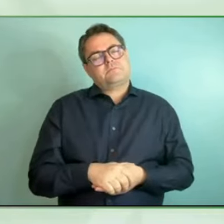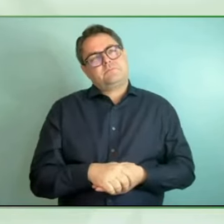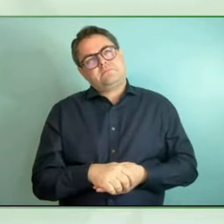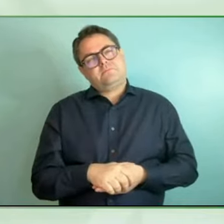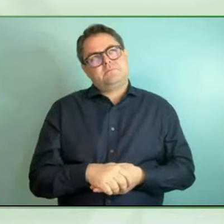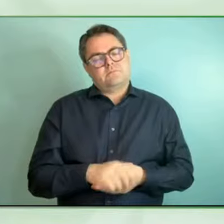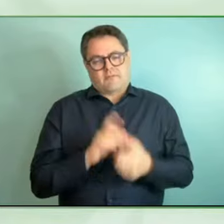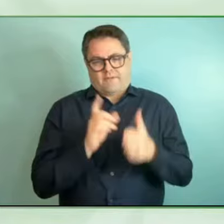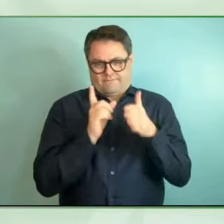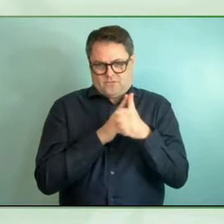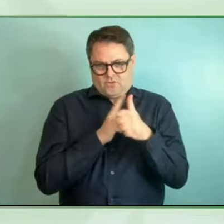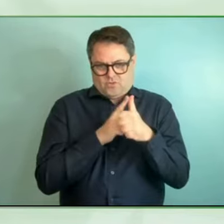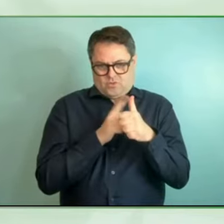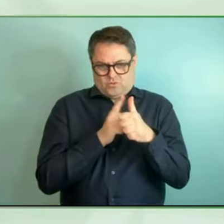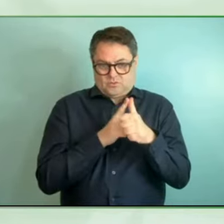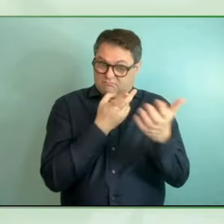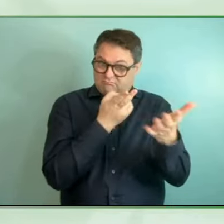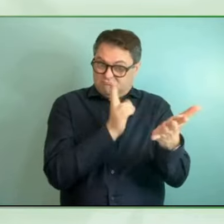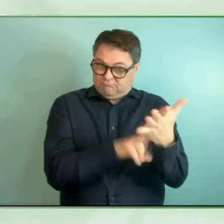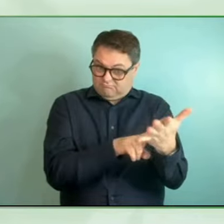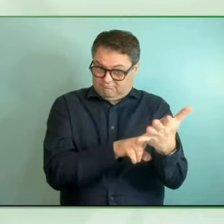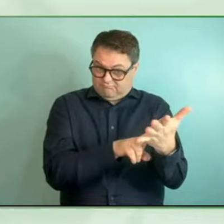first, sign this declaration.